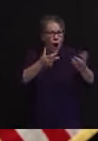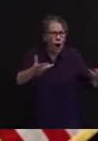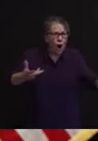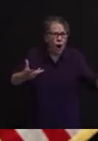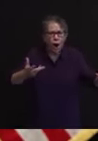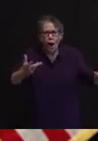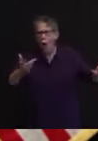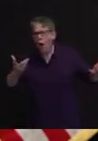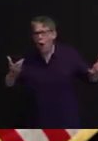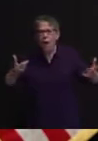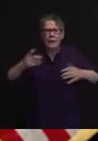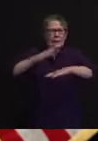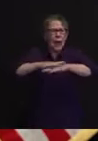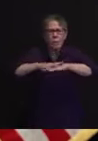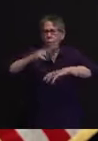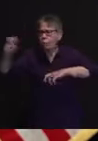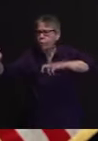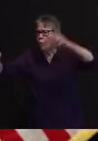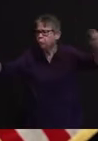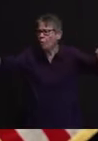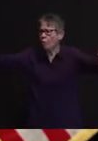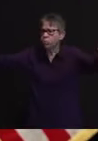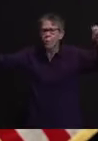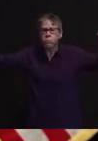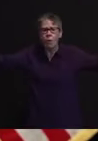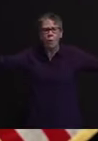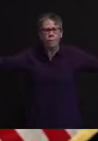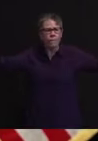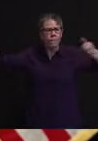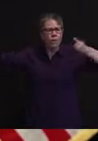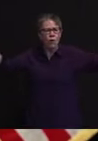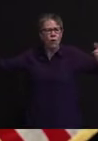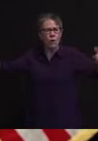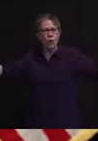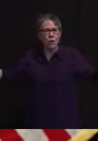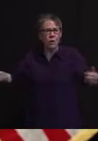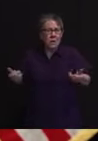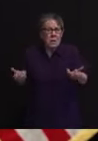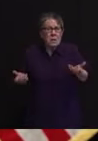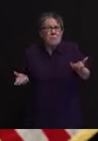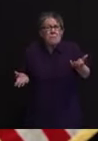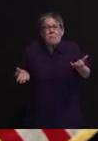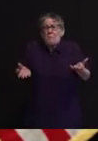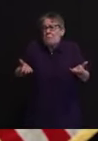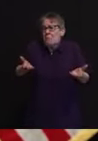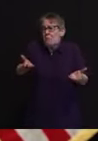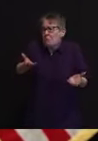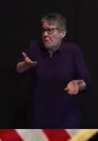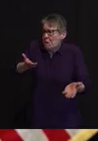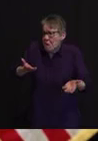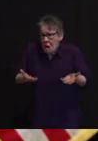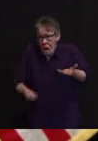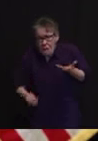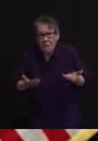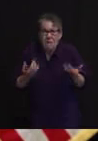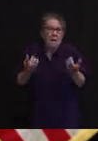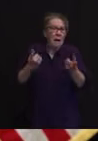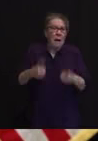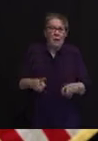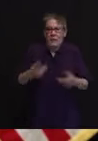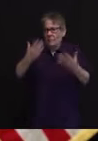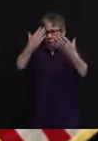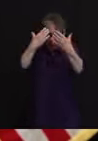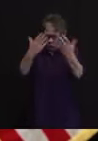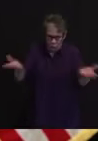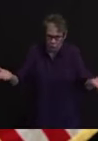that may well be part of our reality. And so I'm not saying for sure, but I also know this: the reason why the